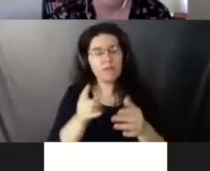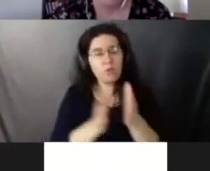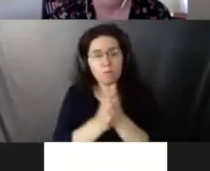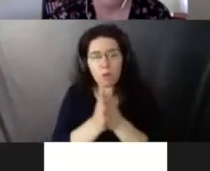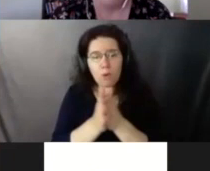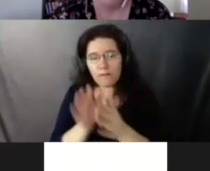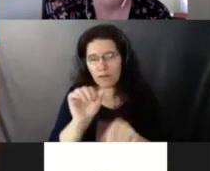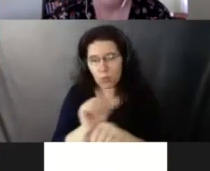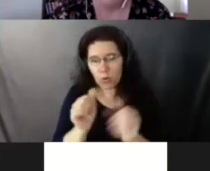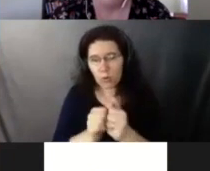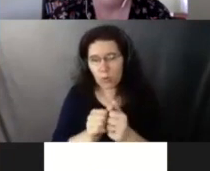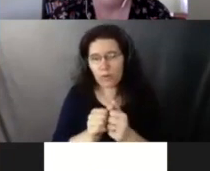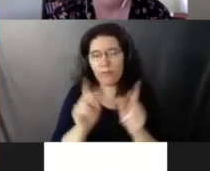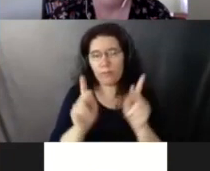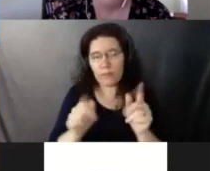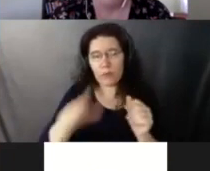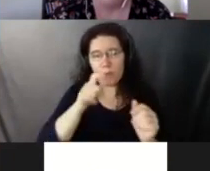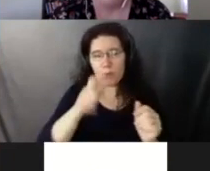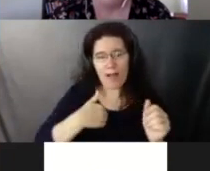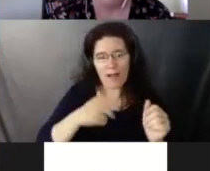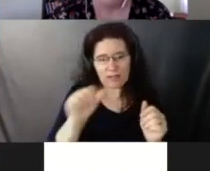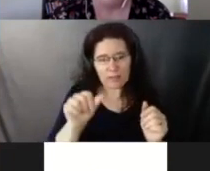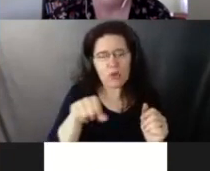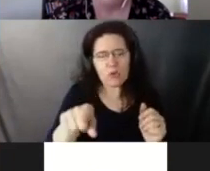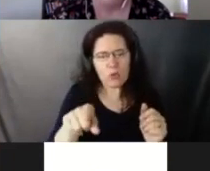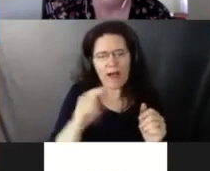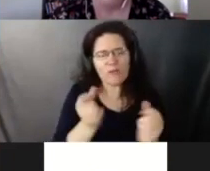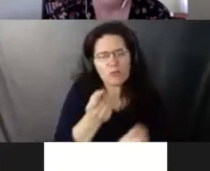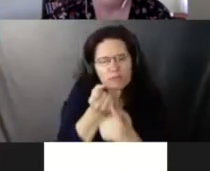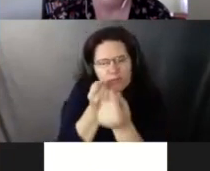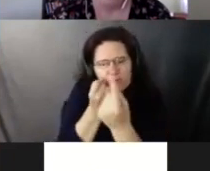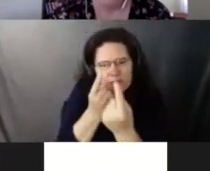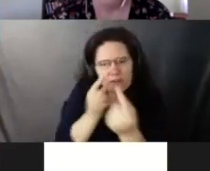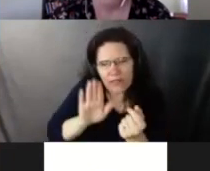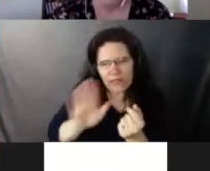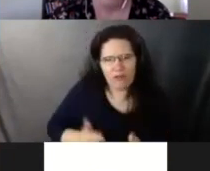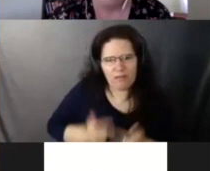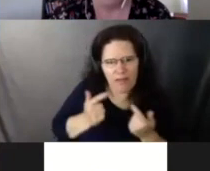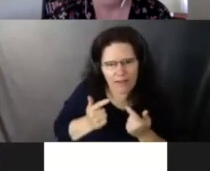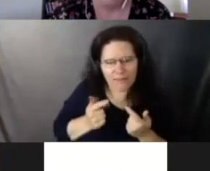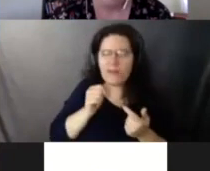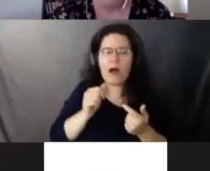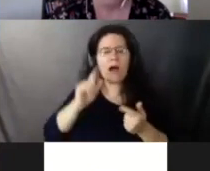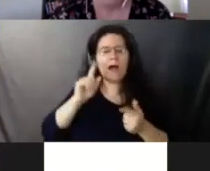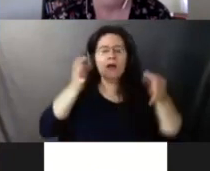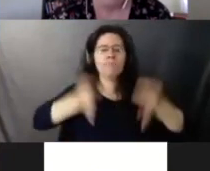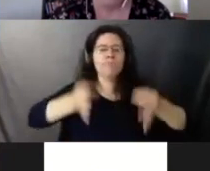you need to live their life, you need to be them before designing any project for them. And